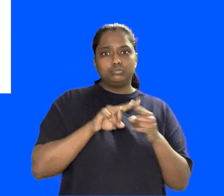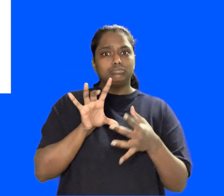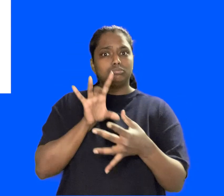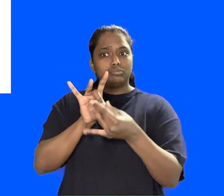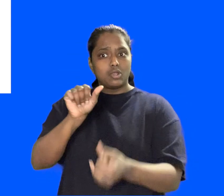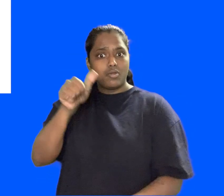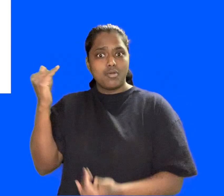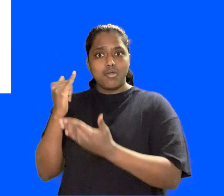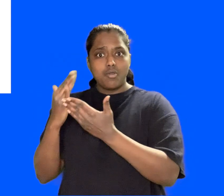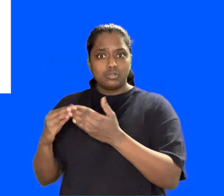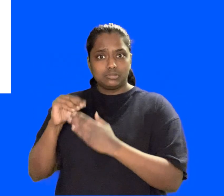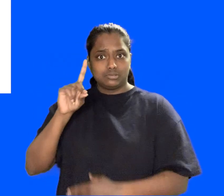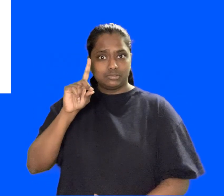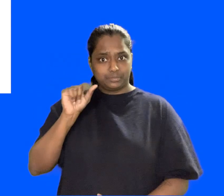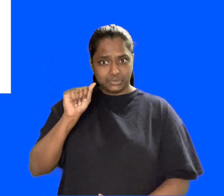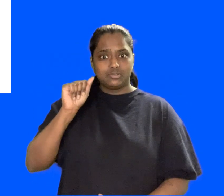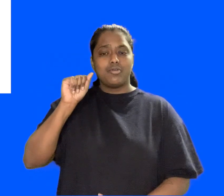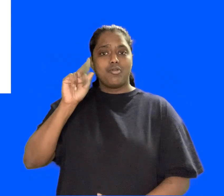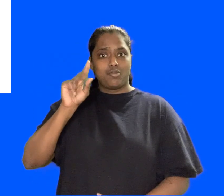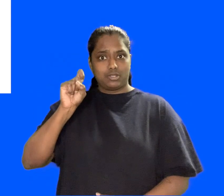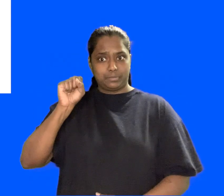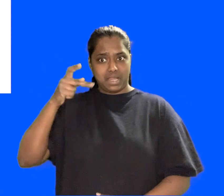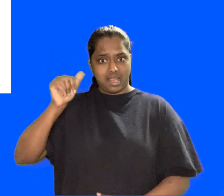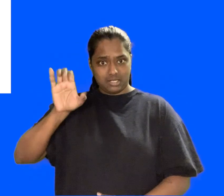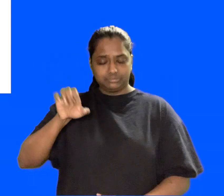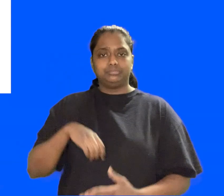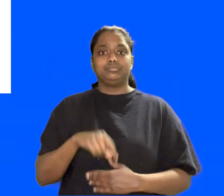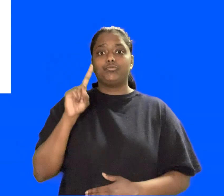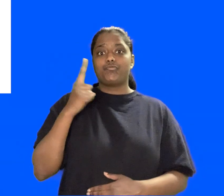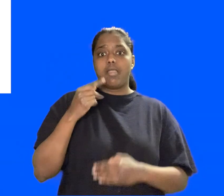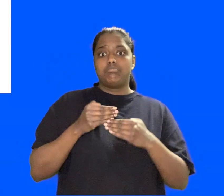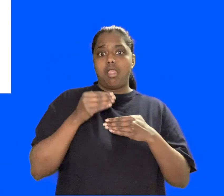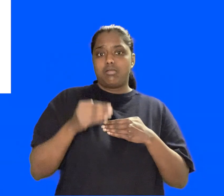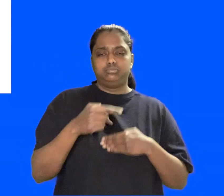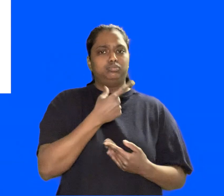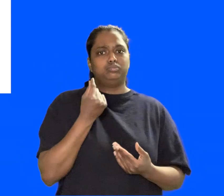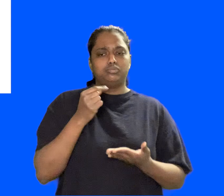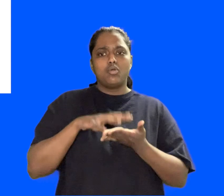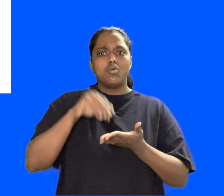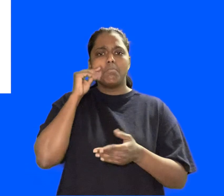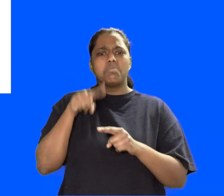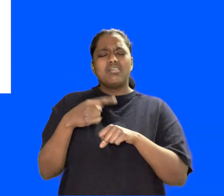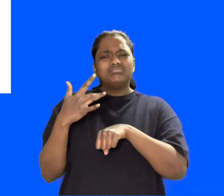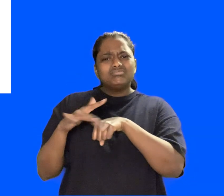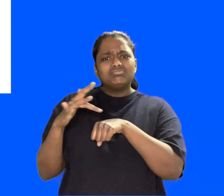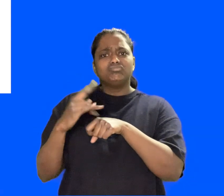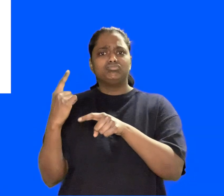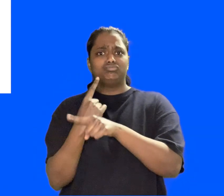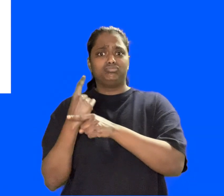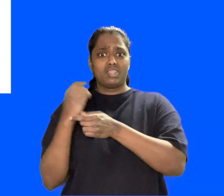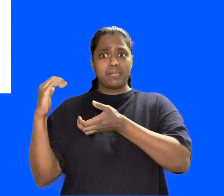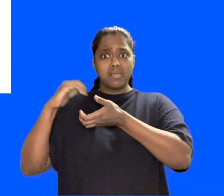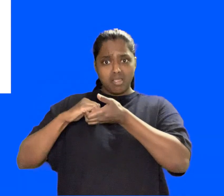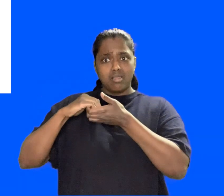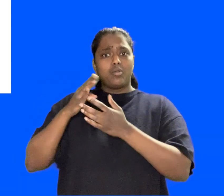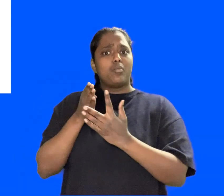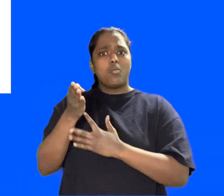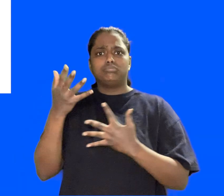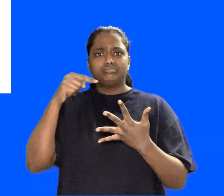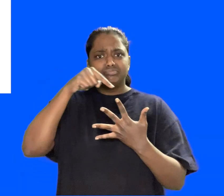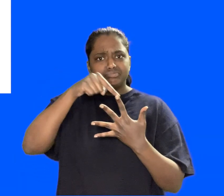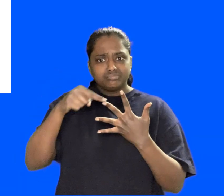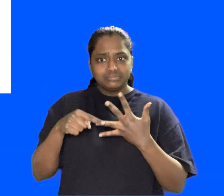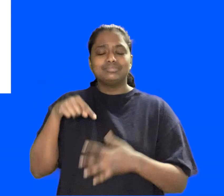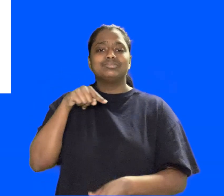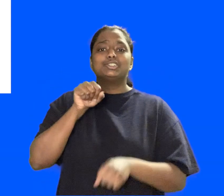space. So in the first phase, she learns about available and relevant opportunities through various touch points like social media,